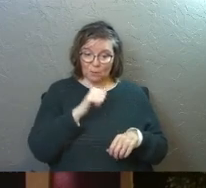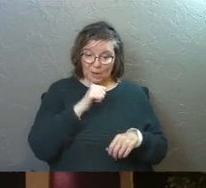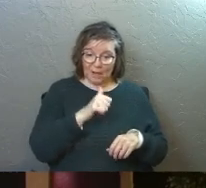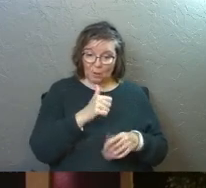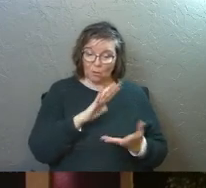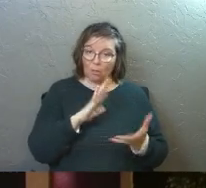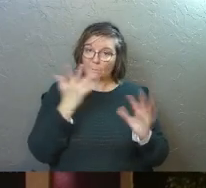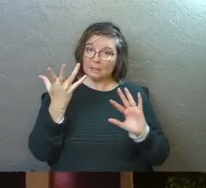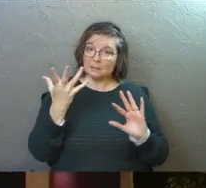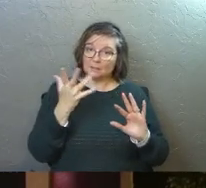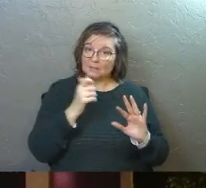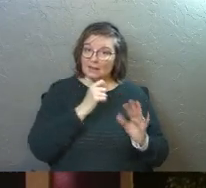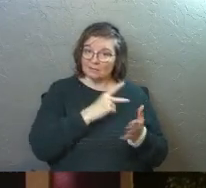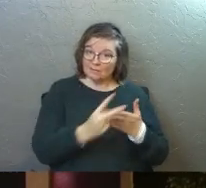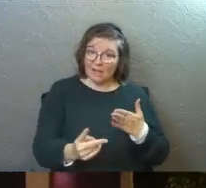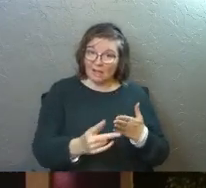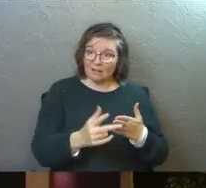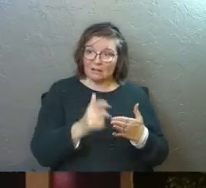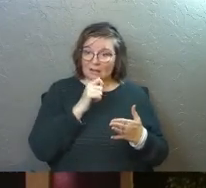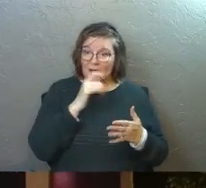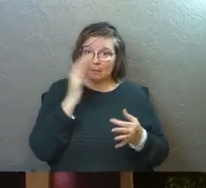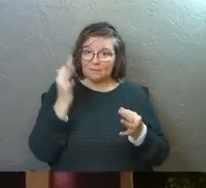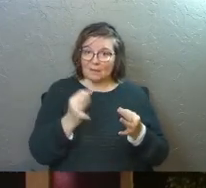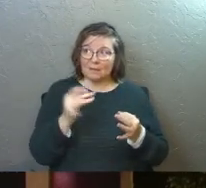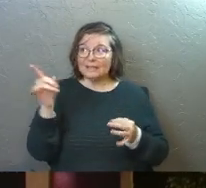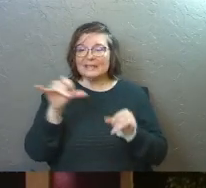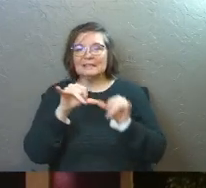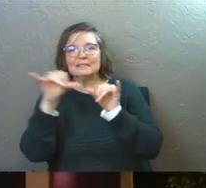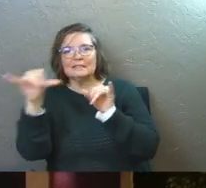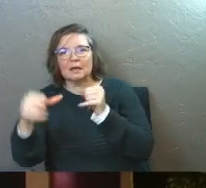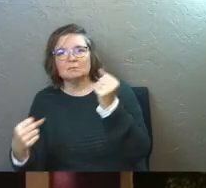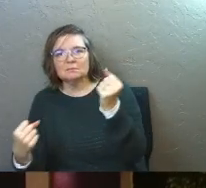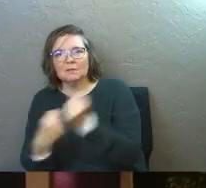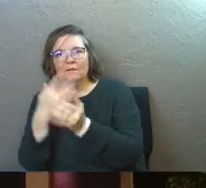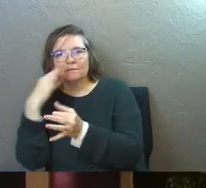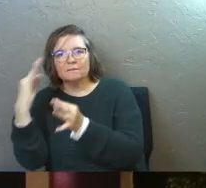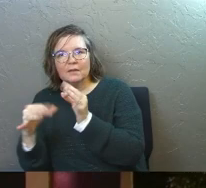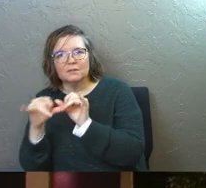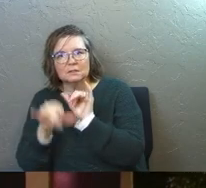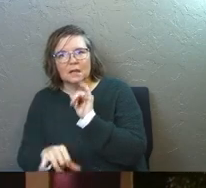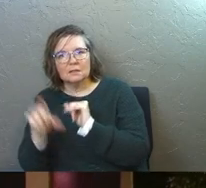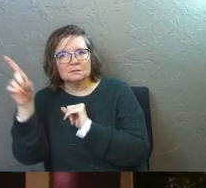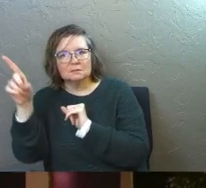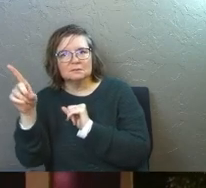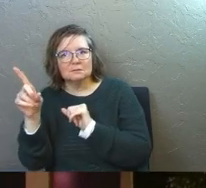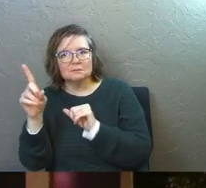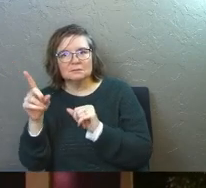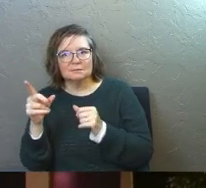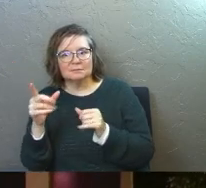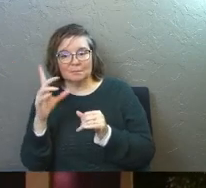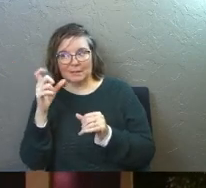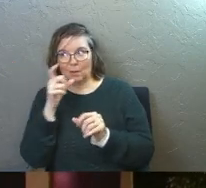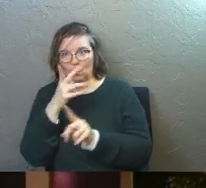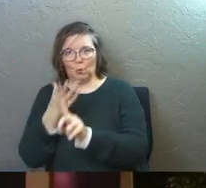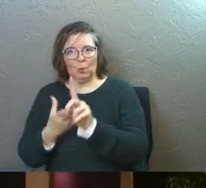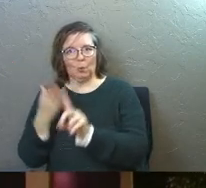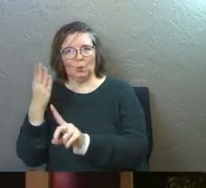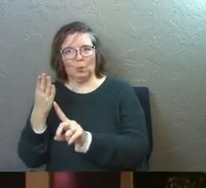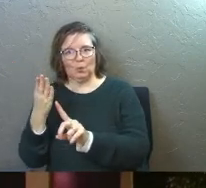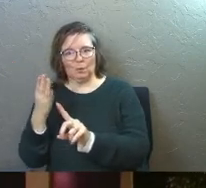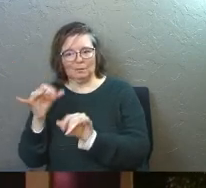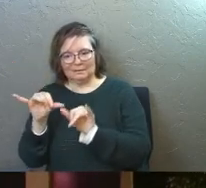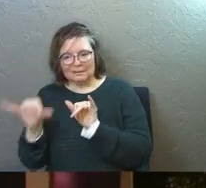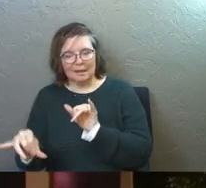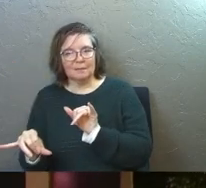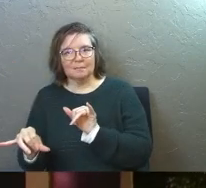be unfaithful in my walk with the Lord, he remains faithful. Amen. He cannot deny who he is. Jesus is the